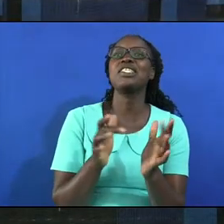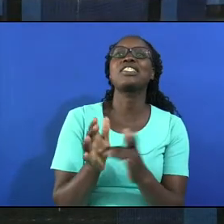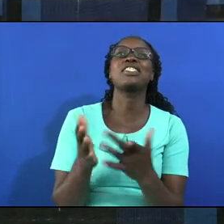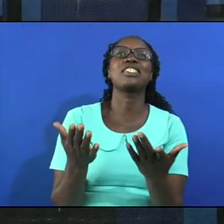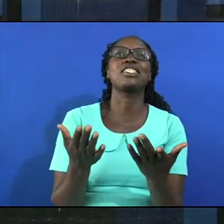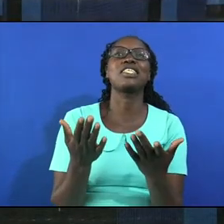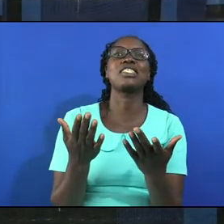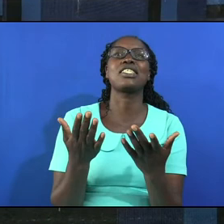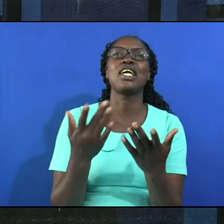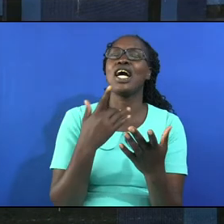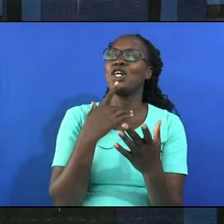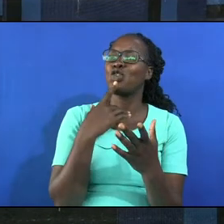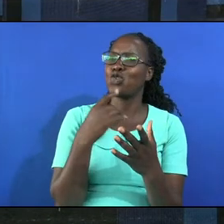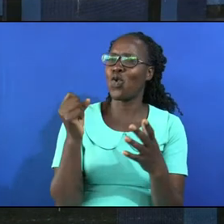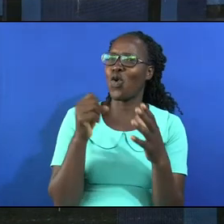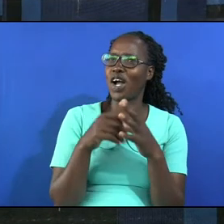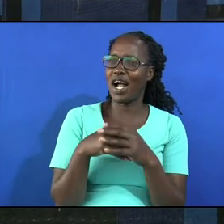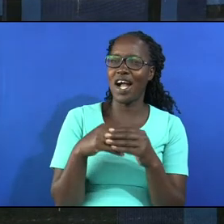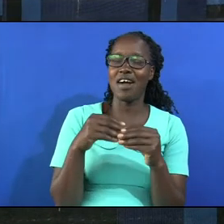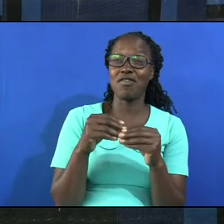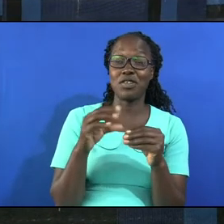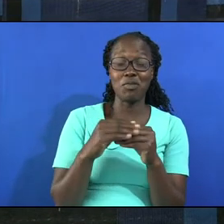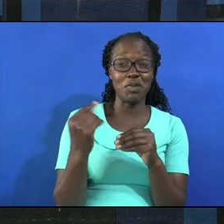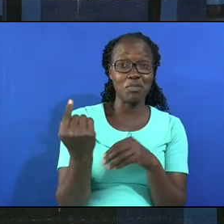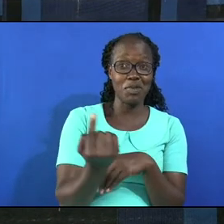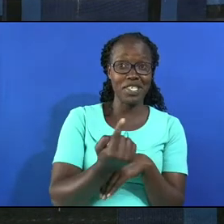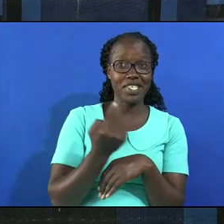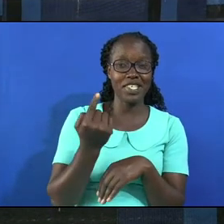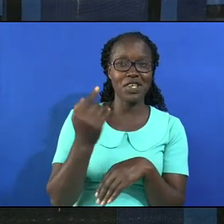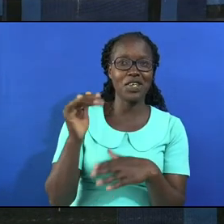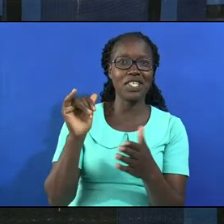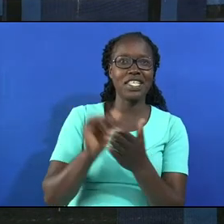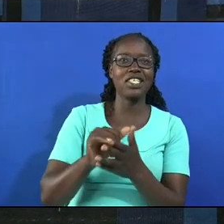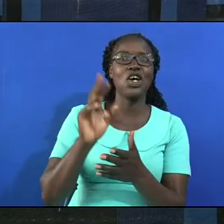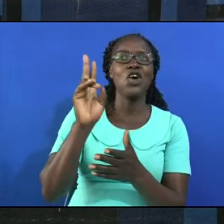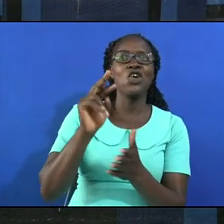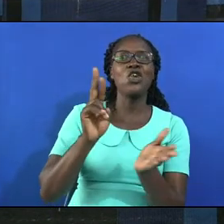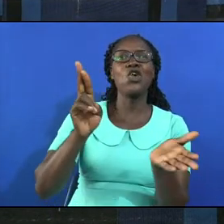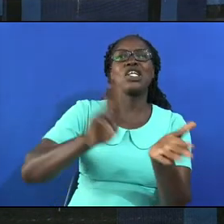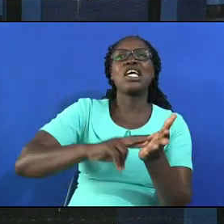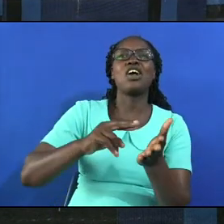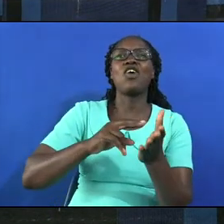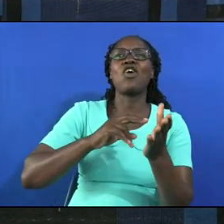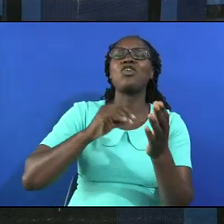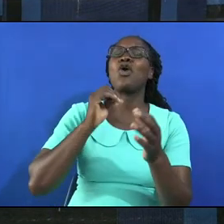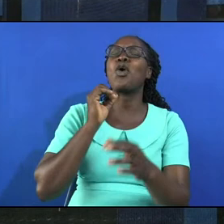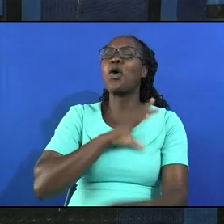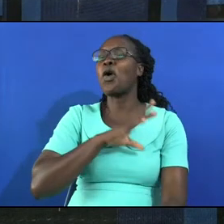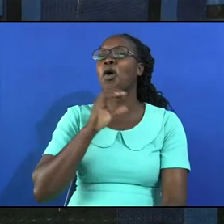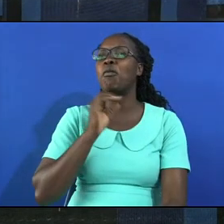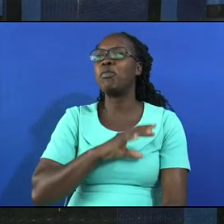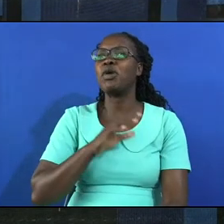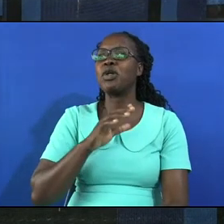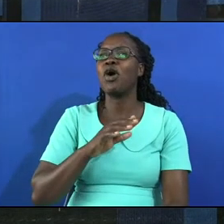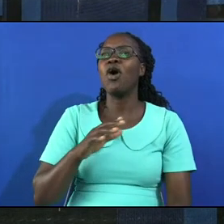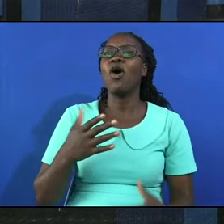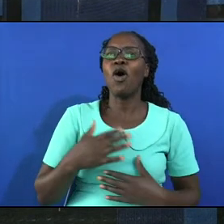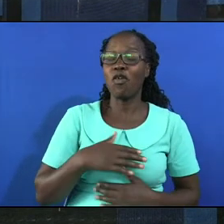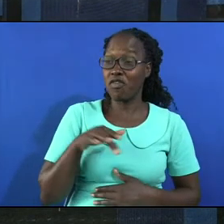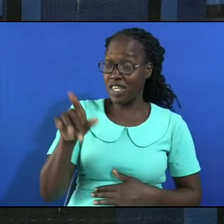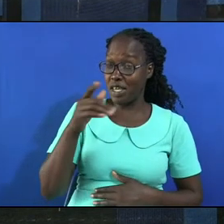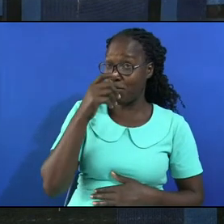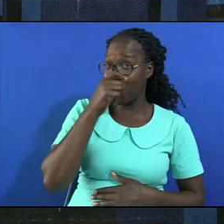Jesus was so comfortable being single that there is no recorded complaint of him